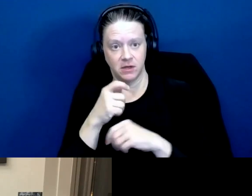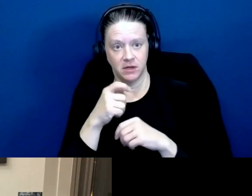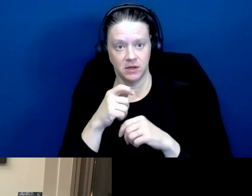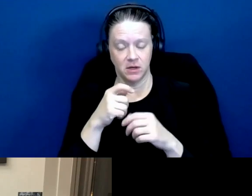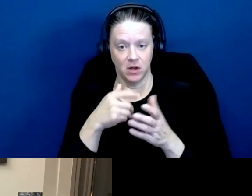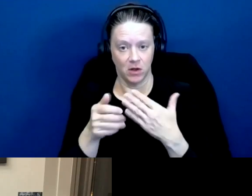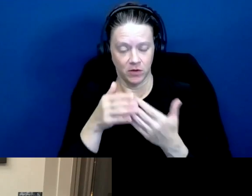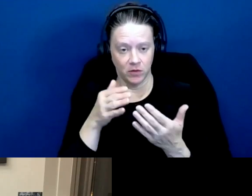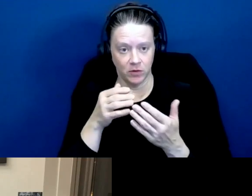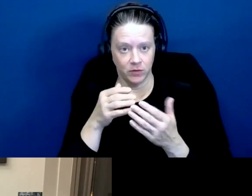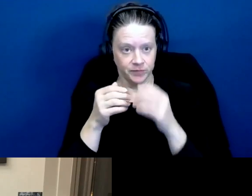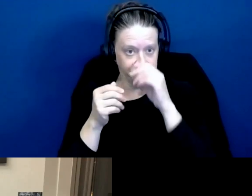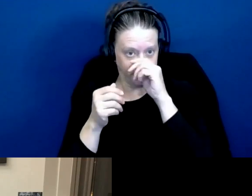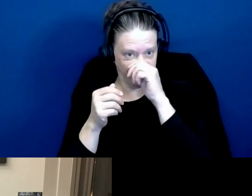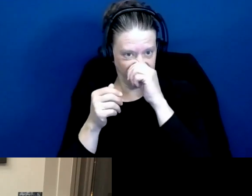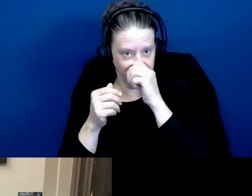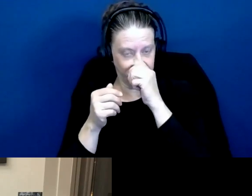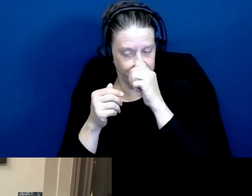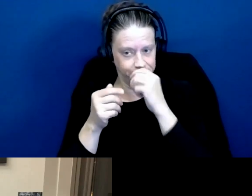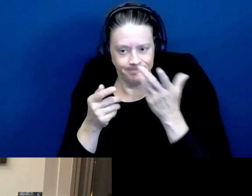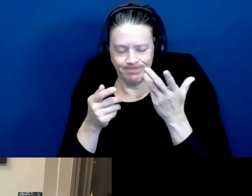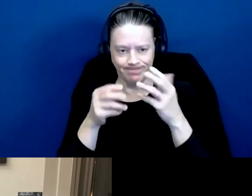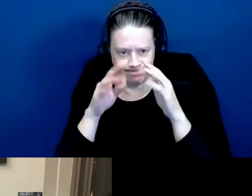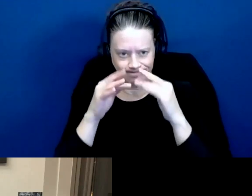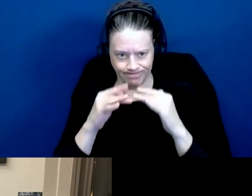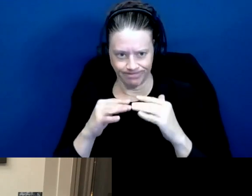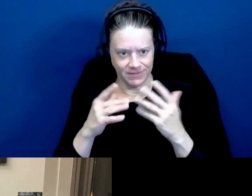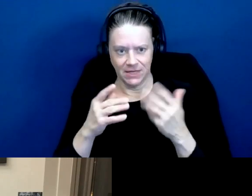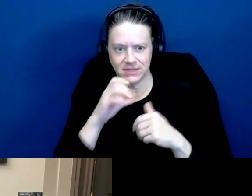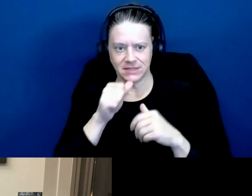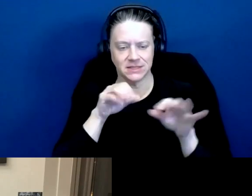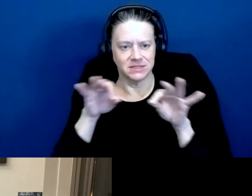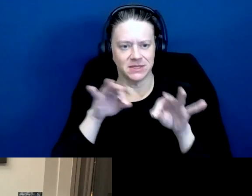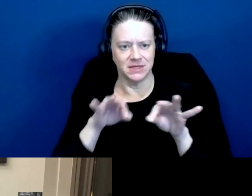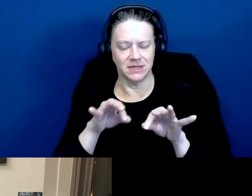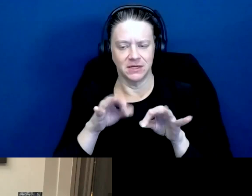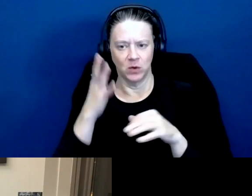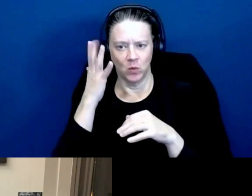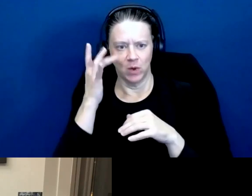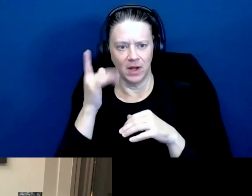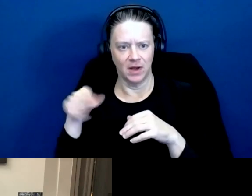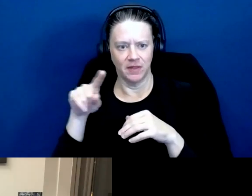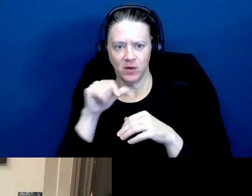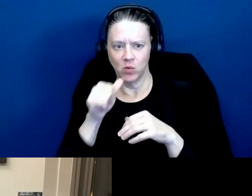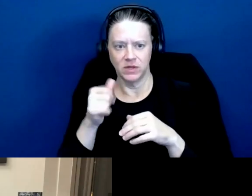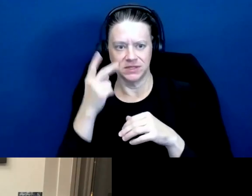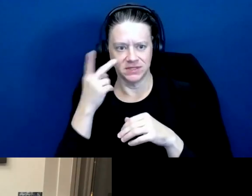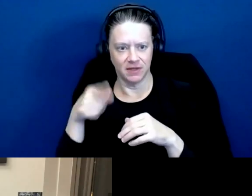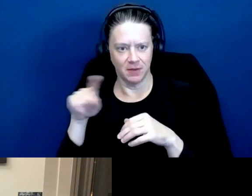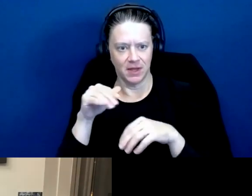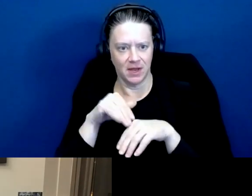Although, yeah, it doesn't talk about why. There's nothing about why they wouldn't see them at the COVID